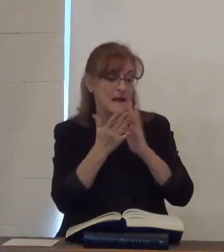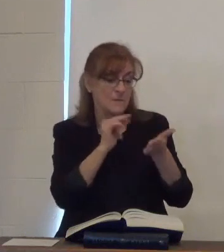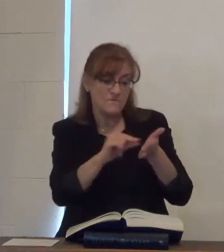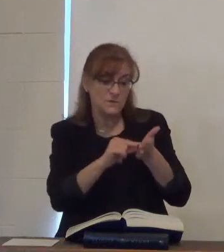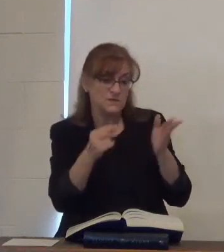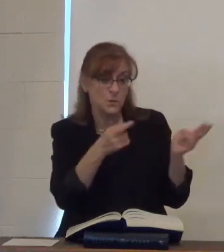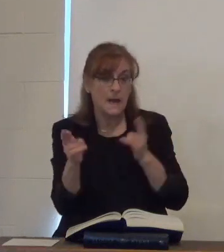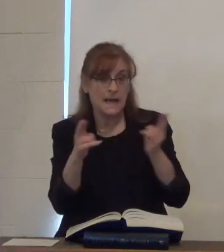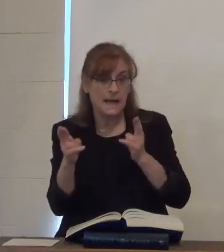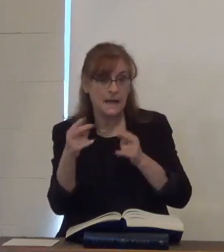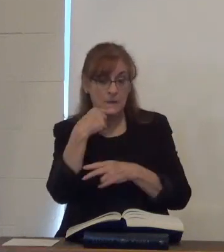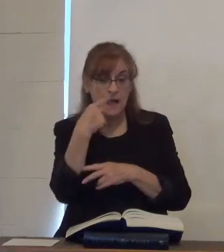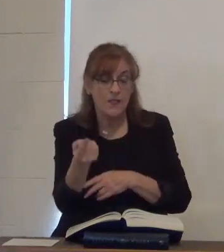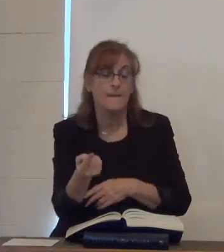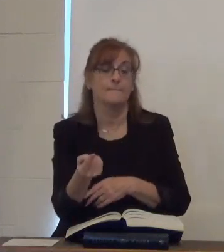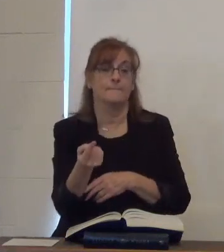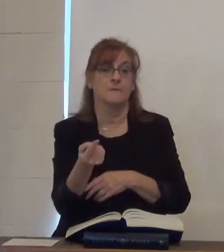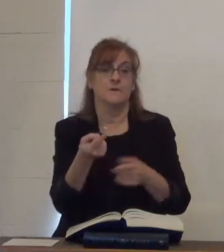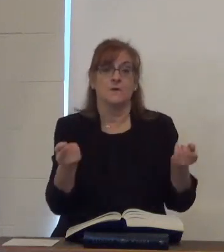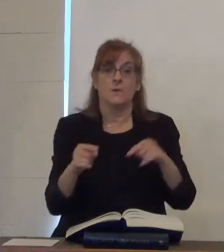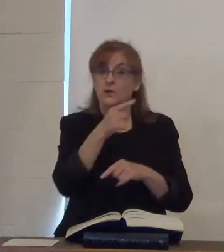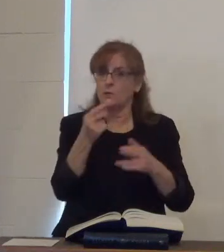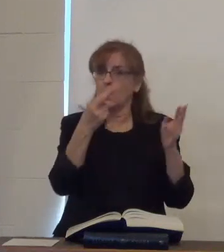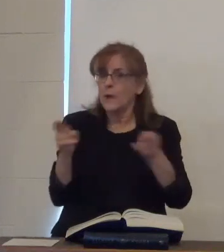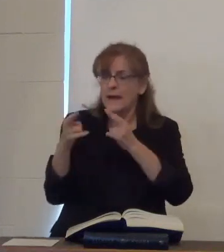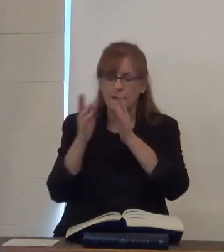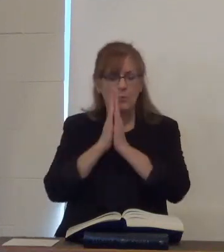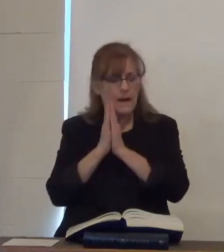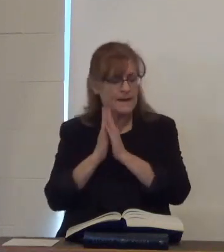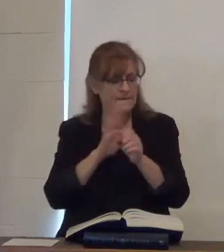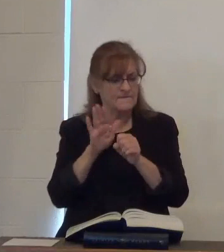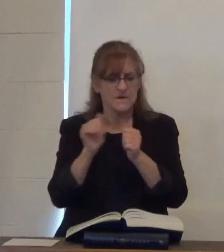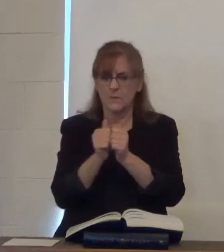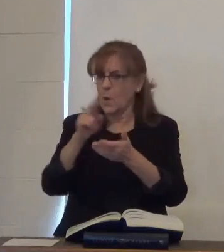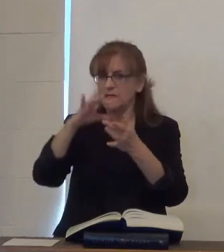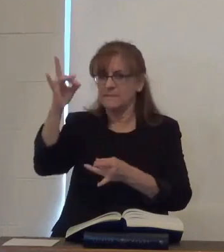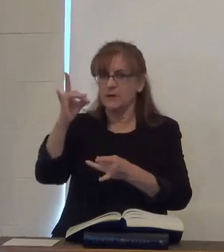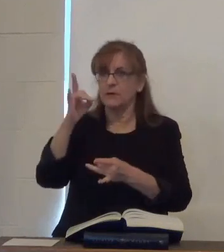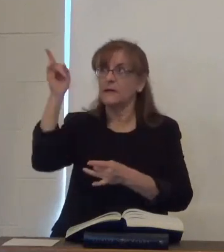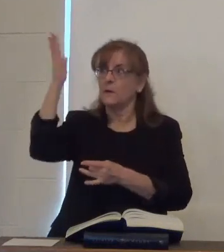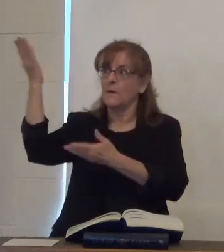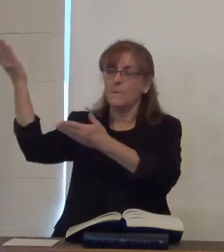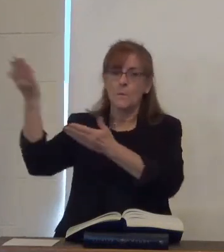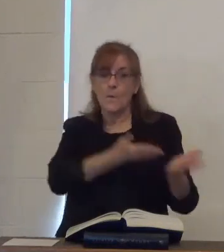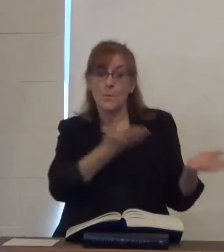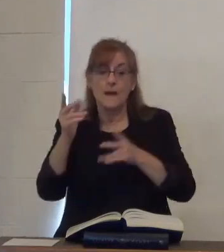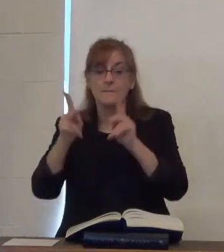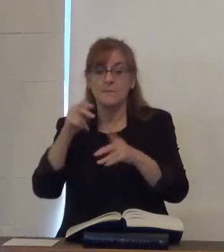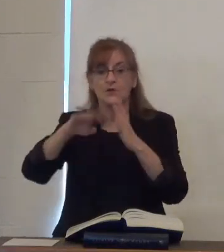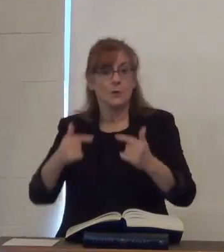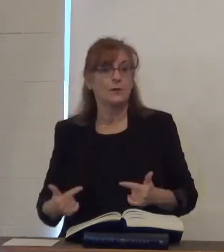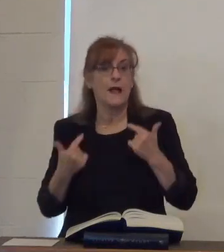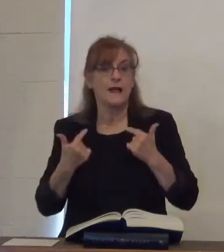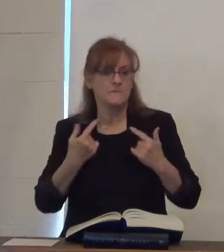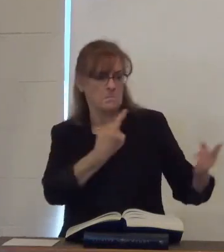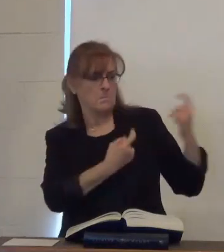ready? When you're ready and praying and filled with the Holy Spirit of God, He'll bring people across your path who are asking the